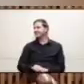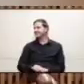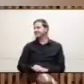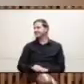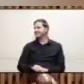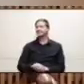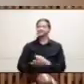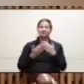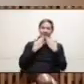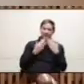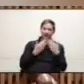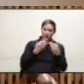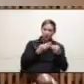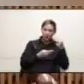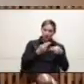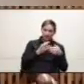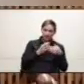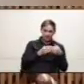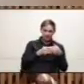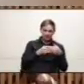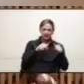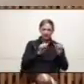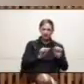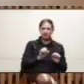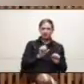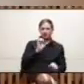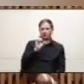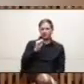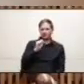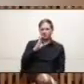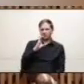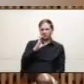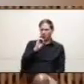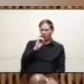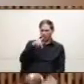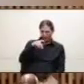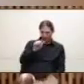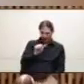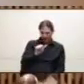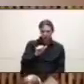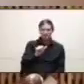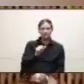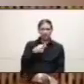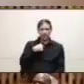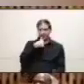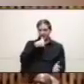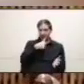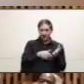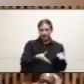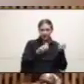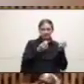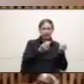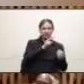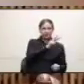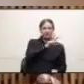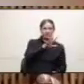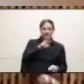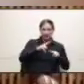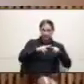Thank you, Honorable Member. The Chairperson of SCOPA, we received the letter from the MEC on the 25th of